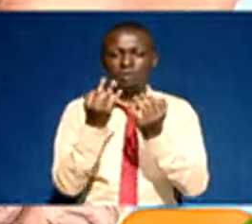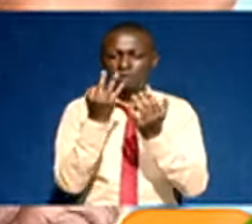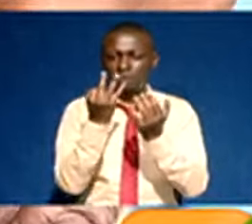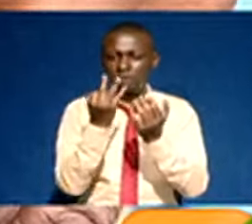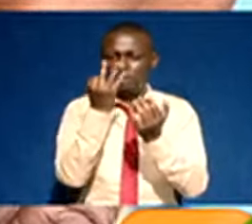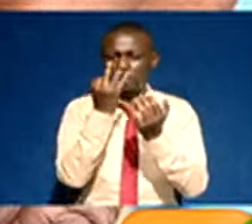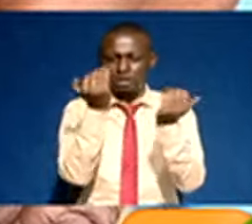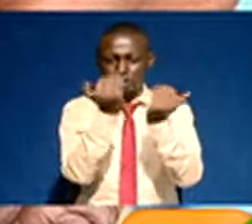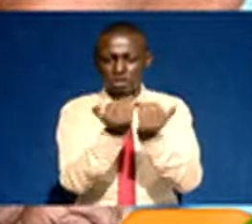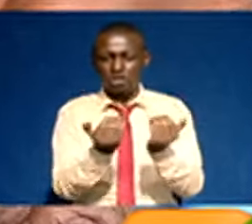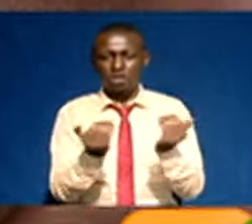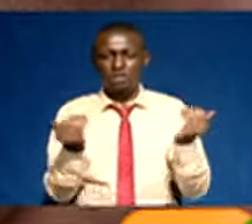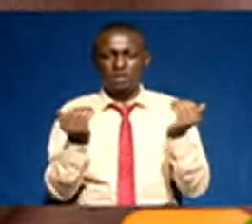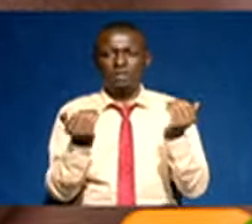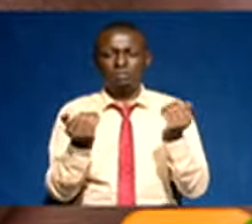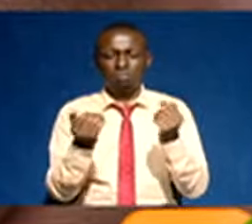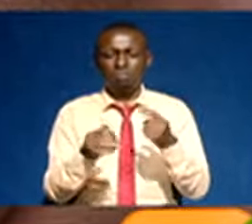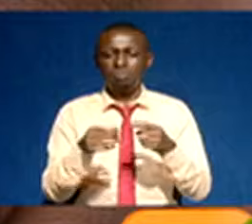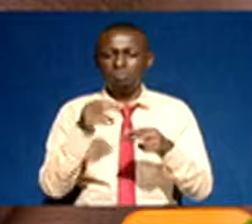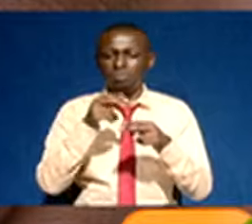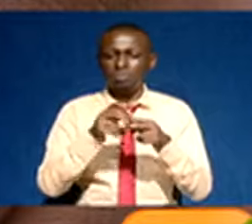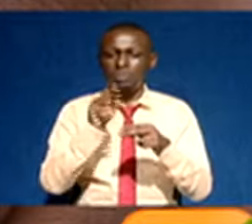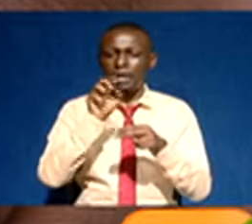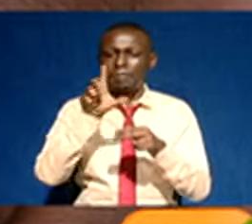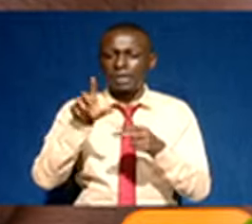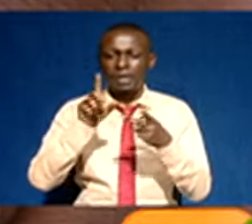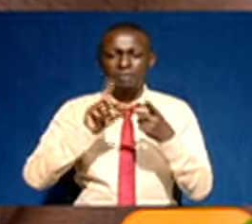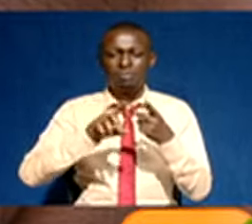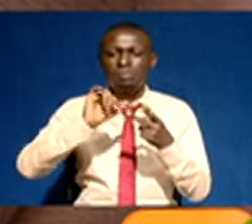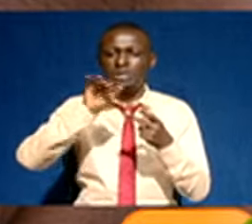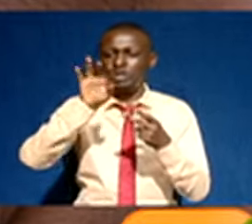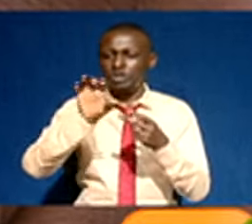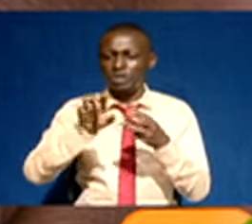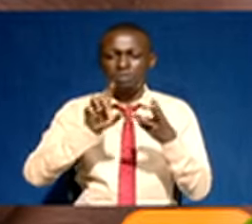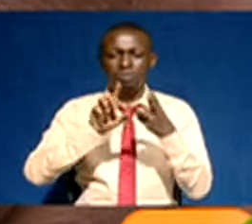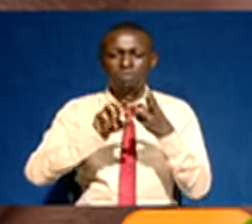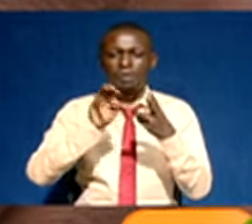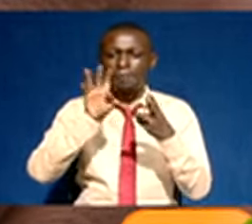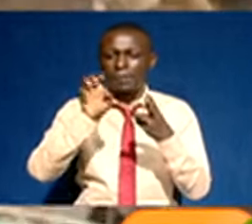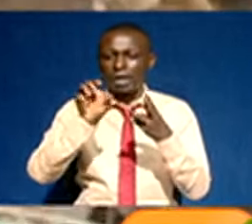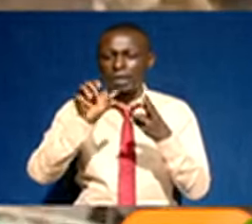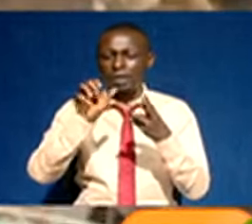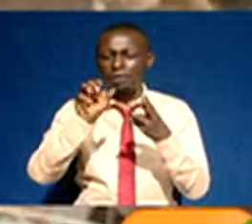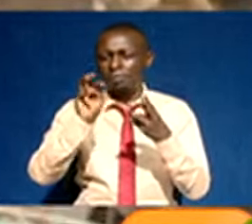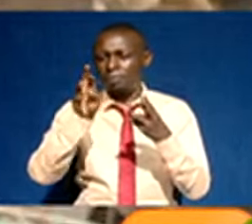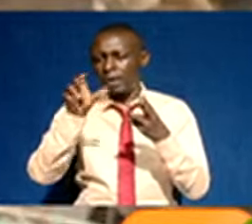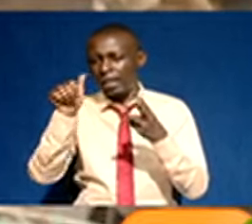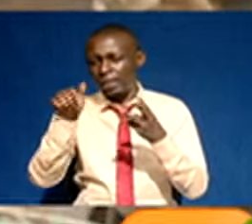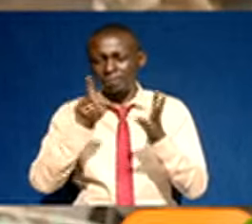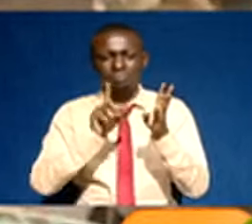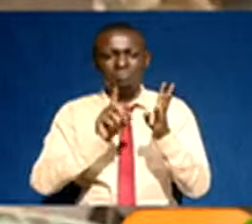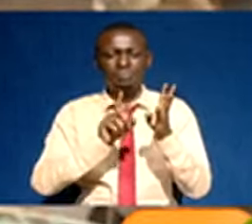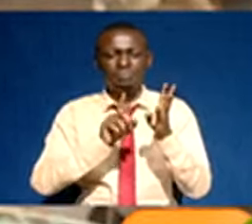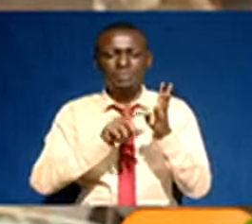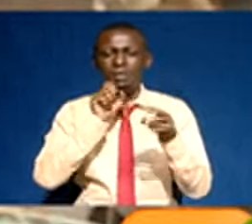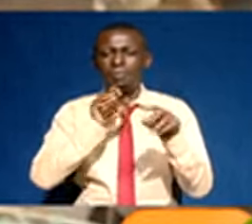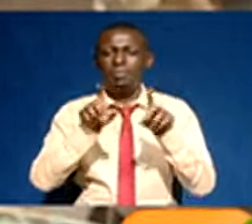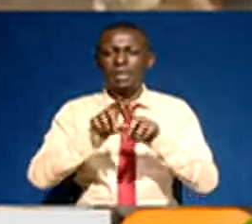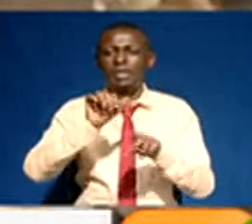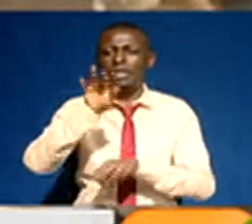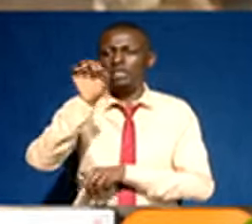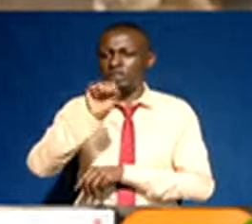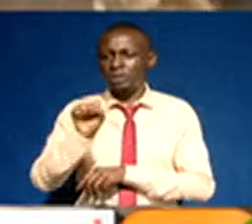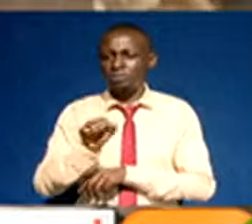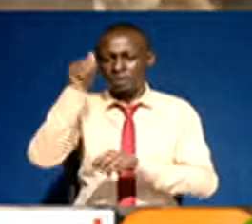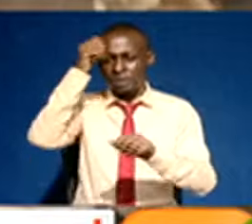Jane's brother Dennis. Memories she will hold dear despite their passing. Niko na usuni kubwa sana kwa sababu